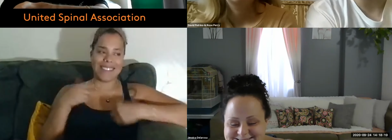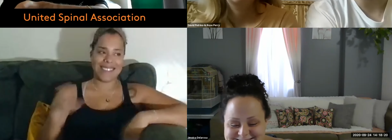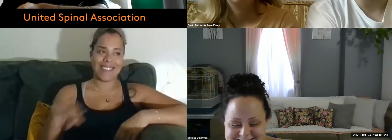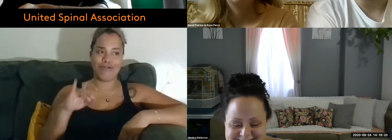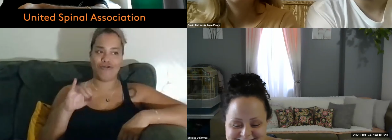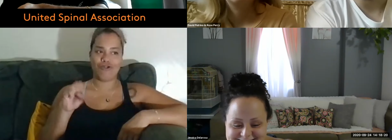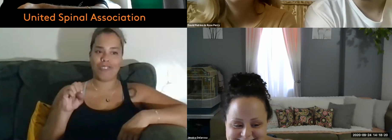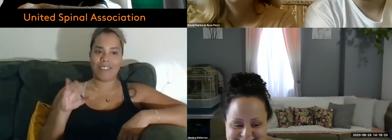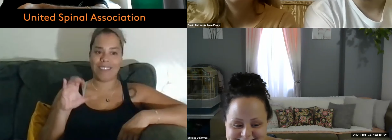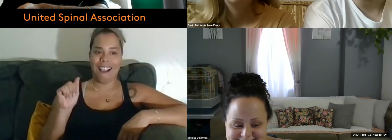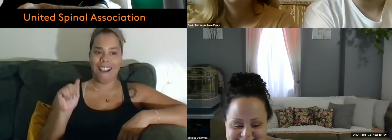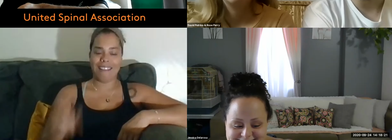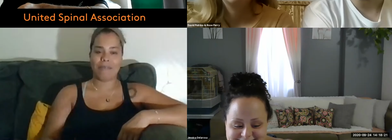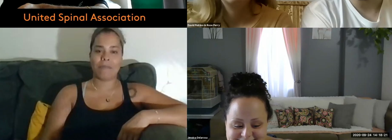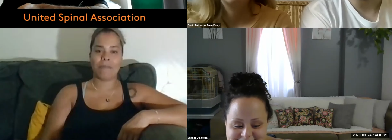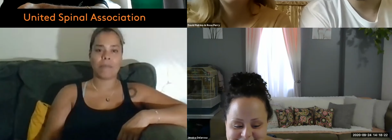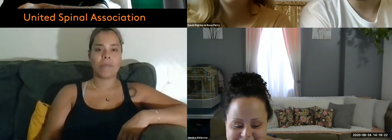Is that